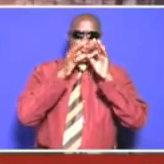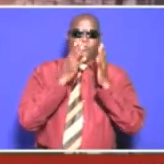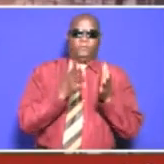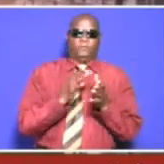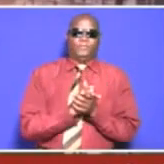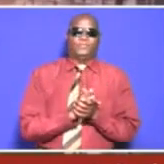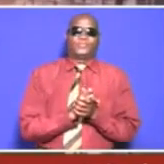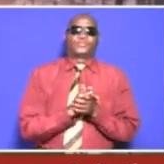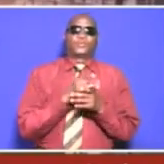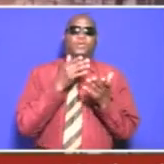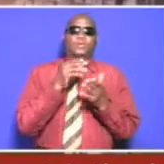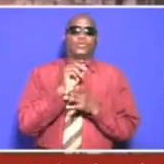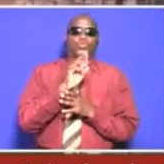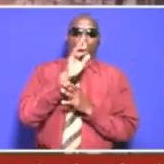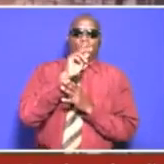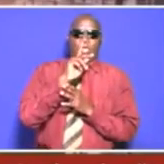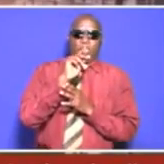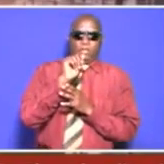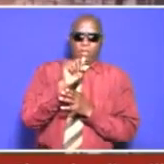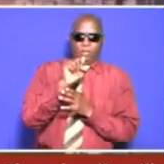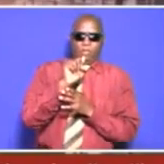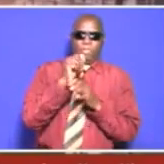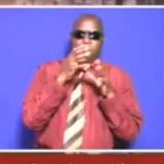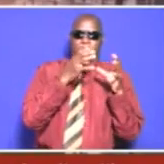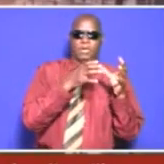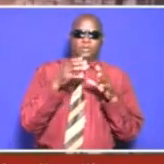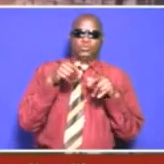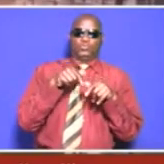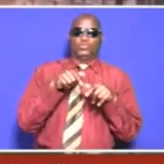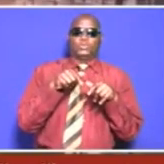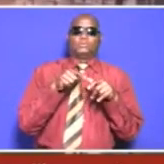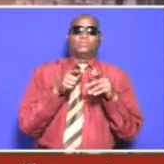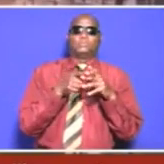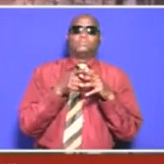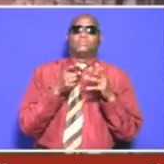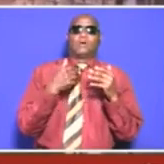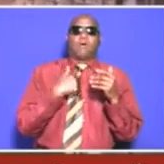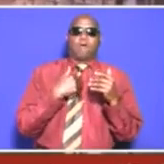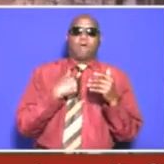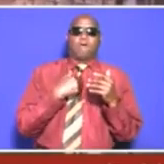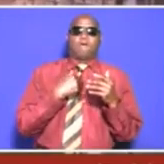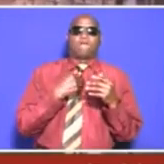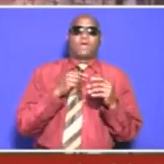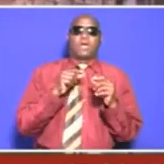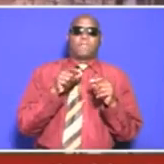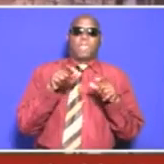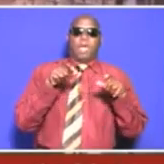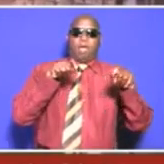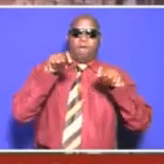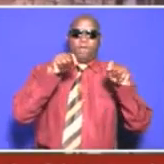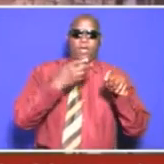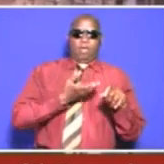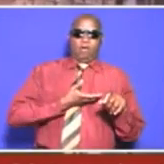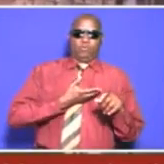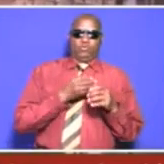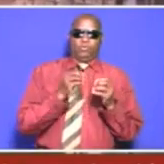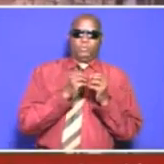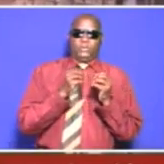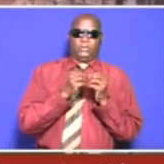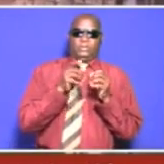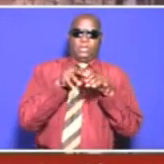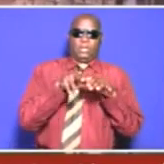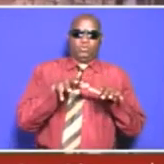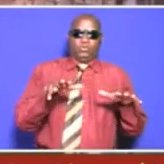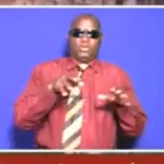The United Democratic Alliance Party has today held its inaugural National Governing Council meeting, while the party resolved to have grassroots elections